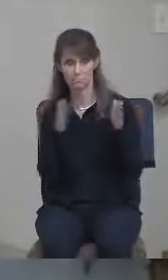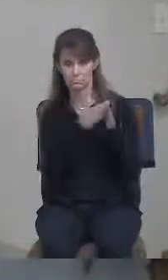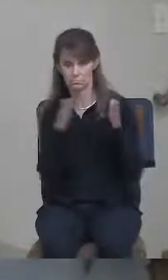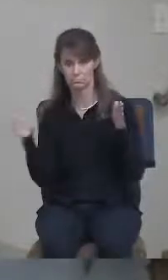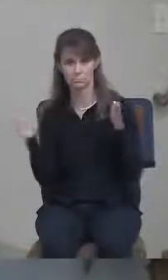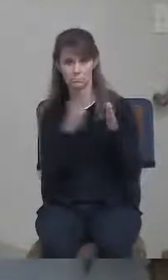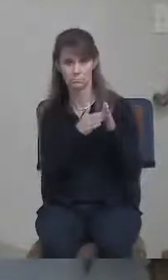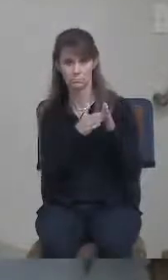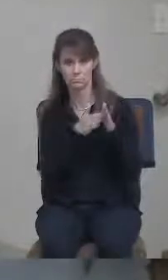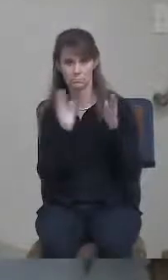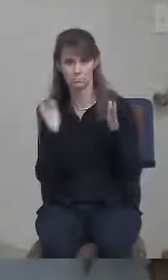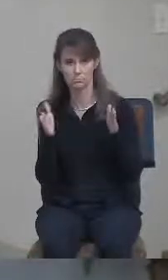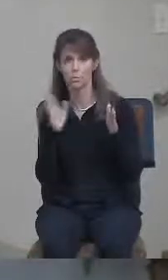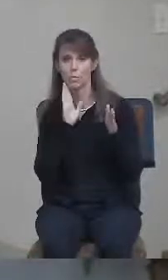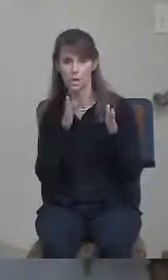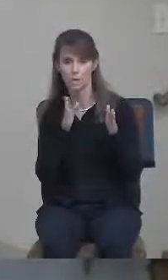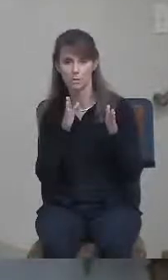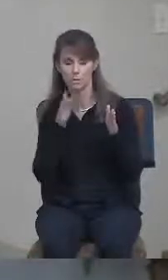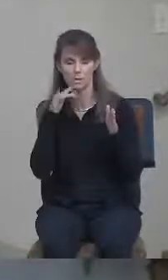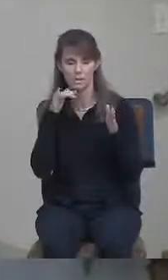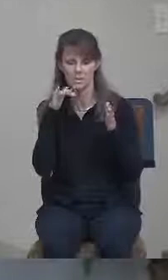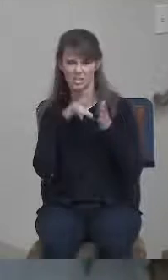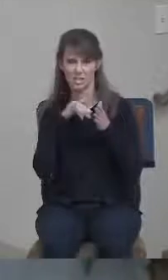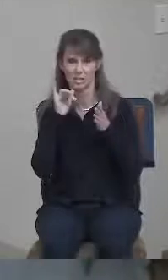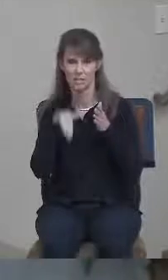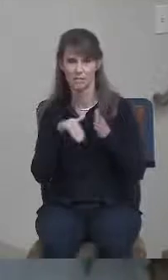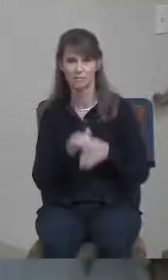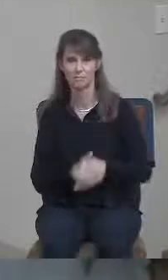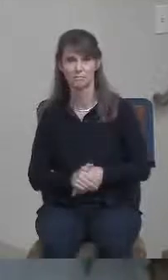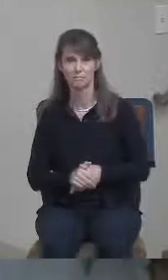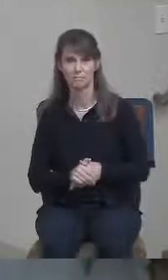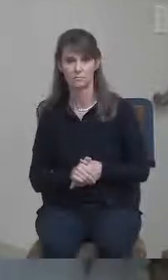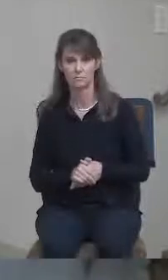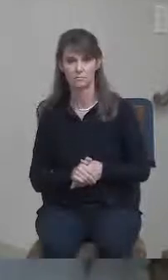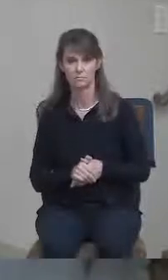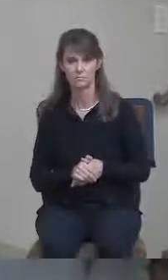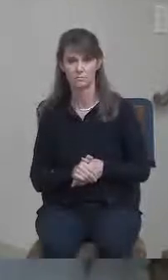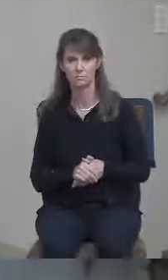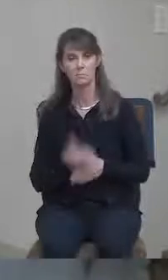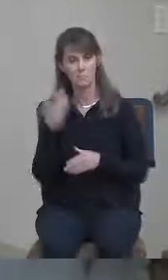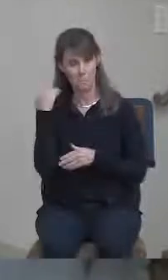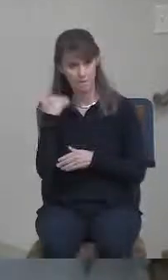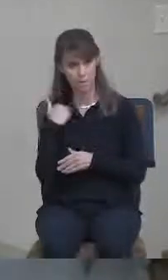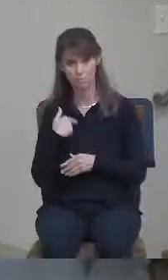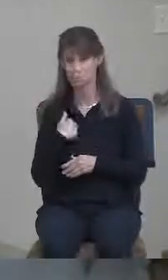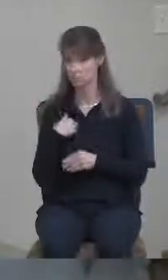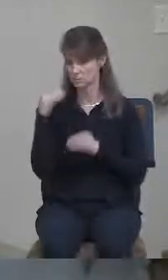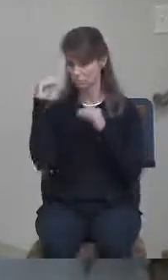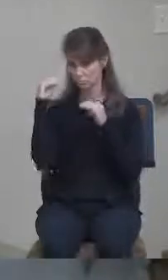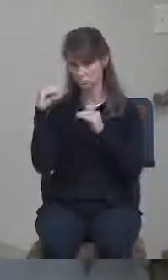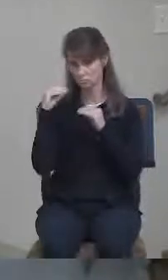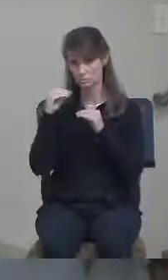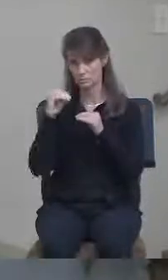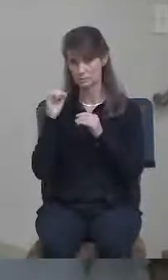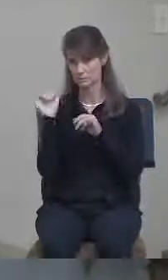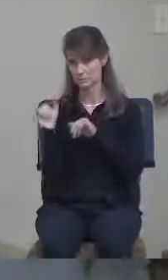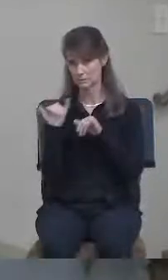cover in this study. I actually taught this material 2.5 years